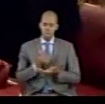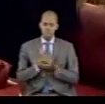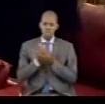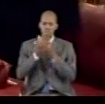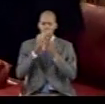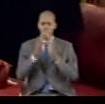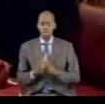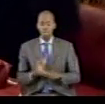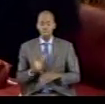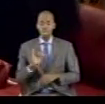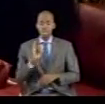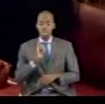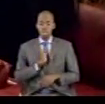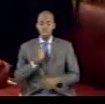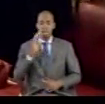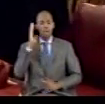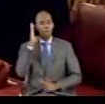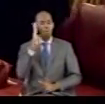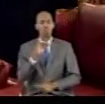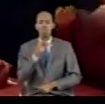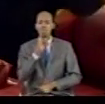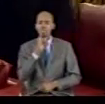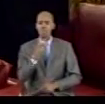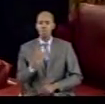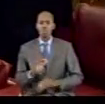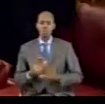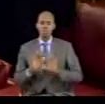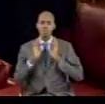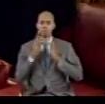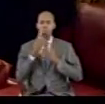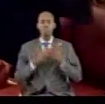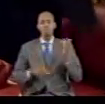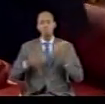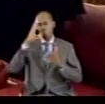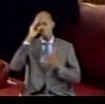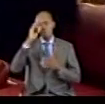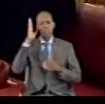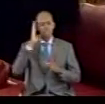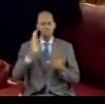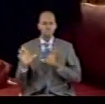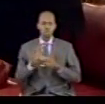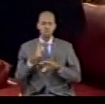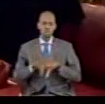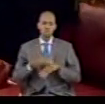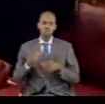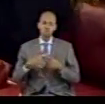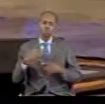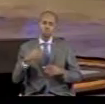not fear what man shall do unto me.